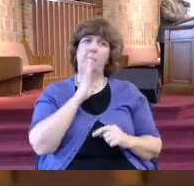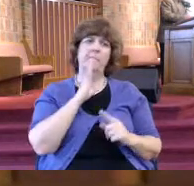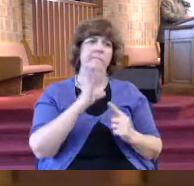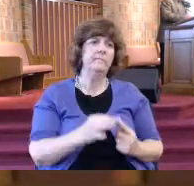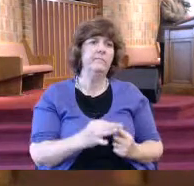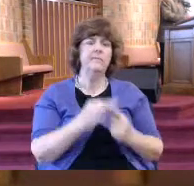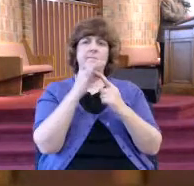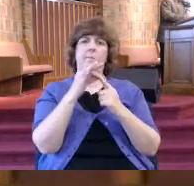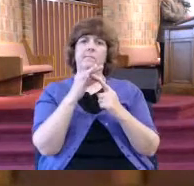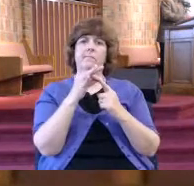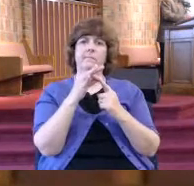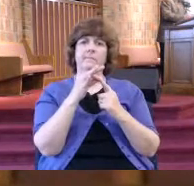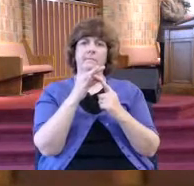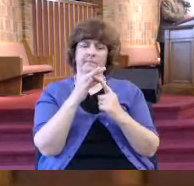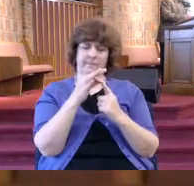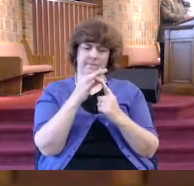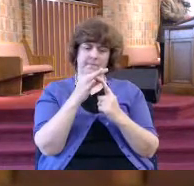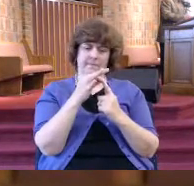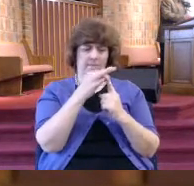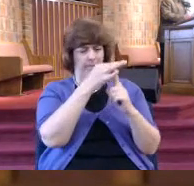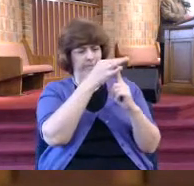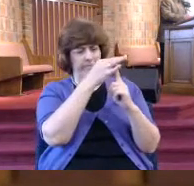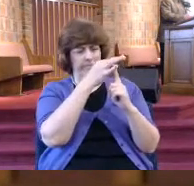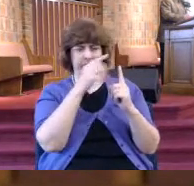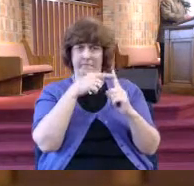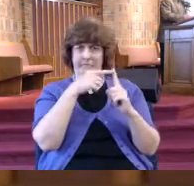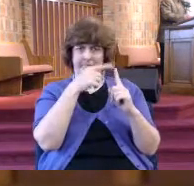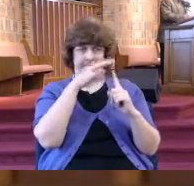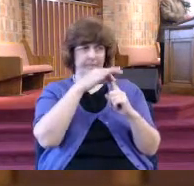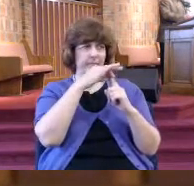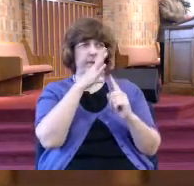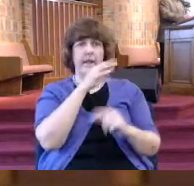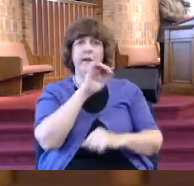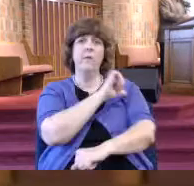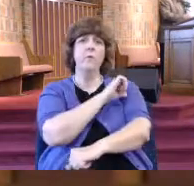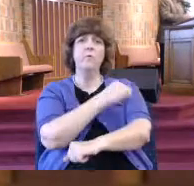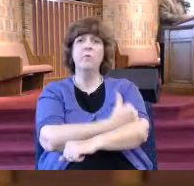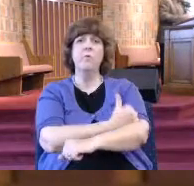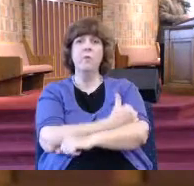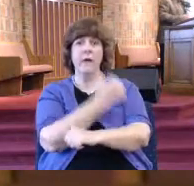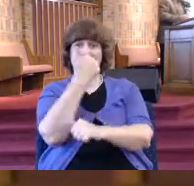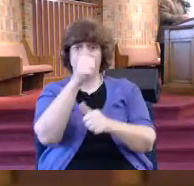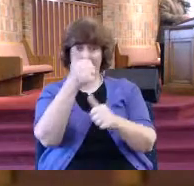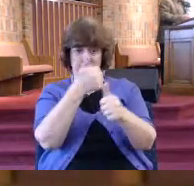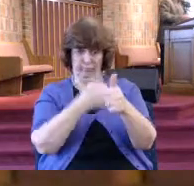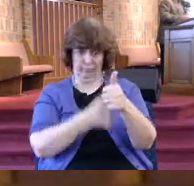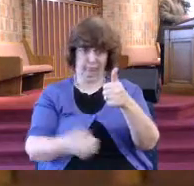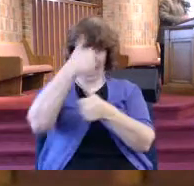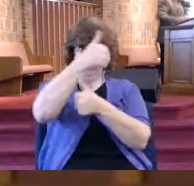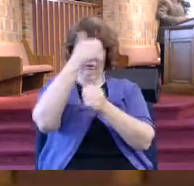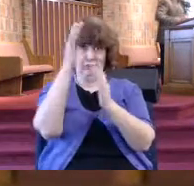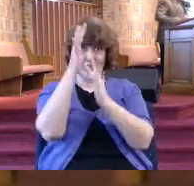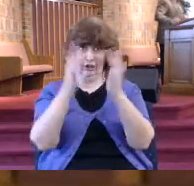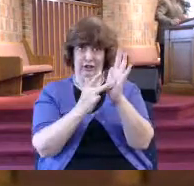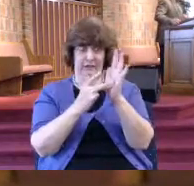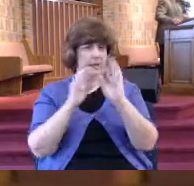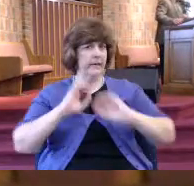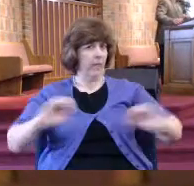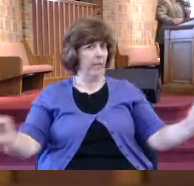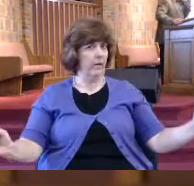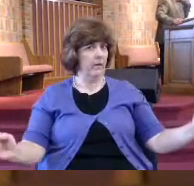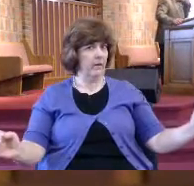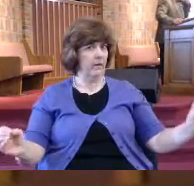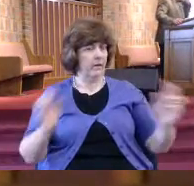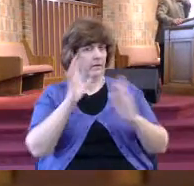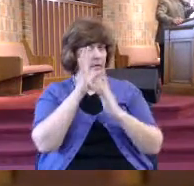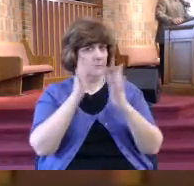one. And there is no one who has a place of authority greater than Jesus. I want to look at four passages